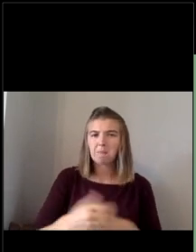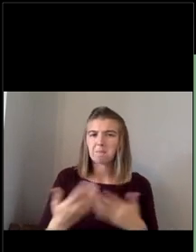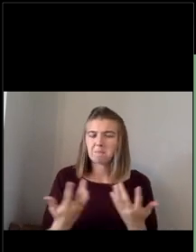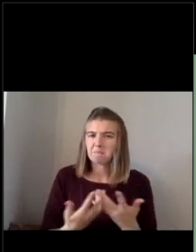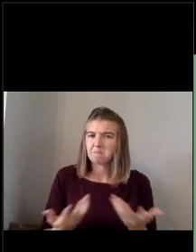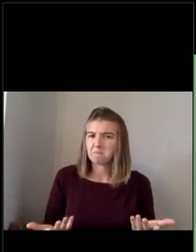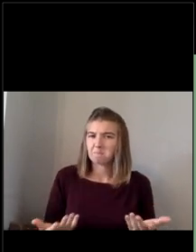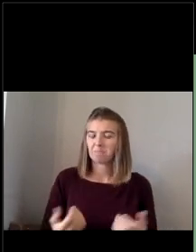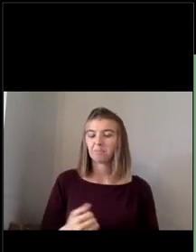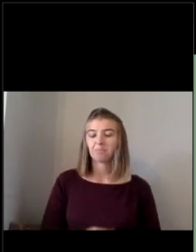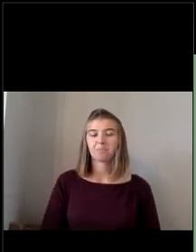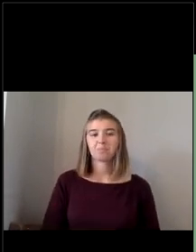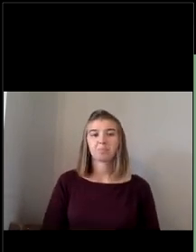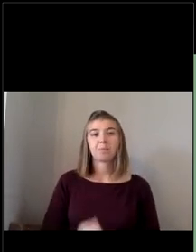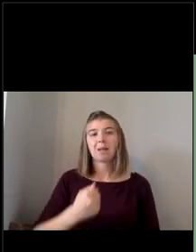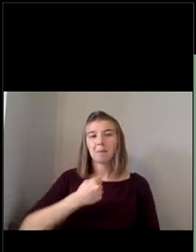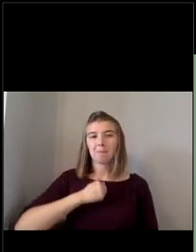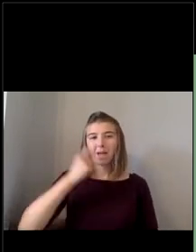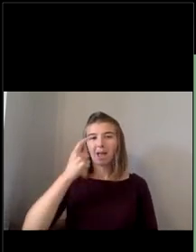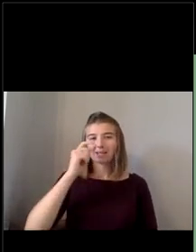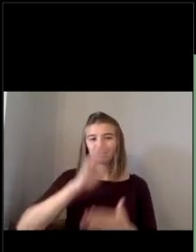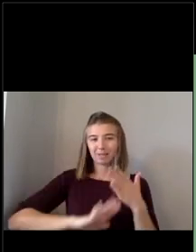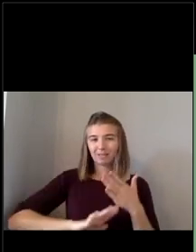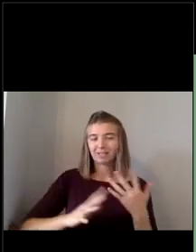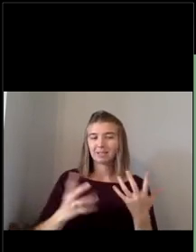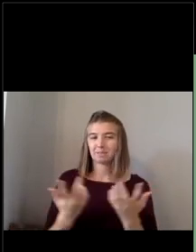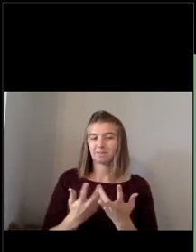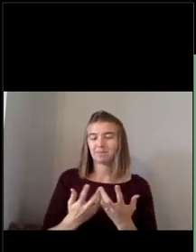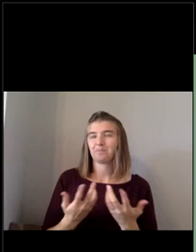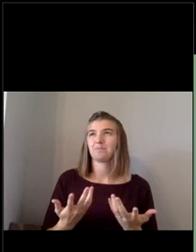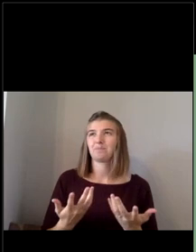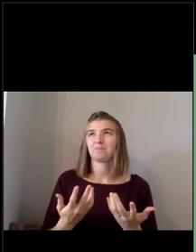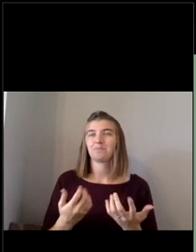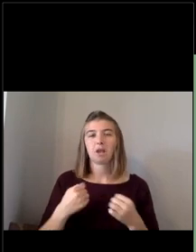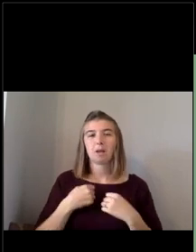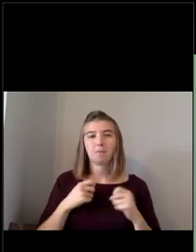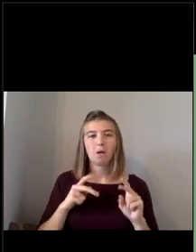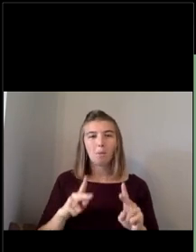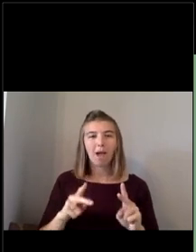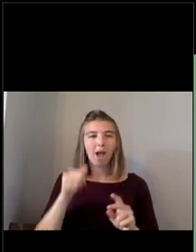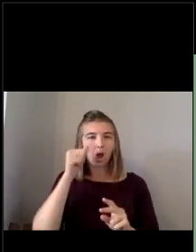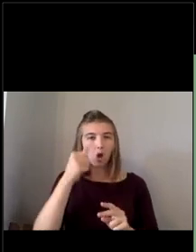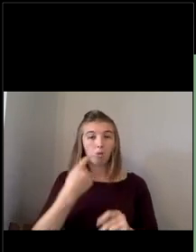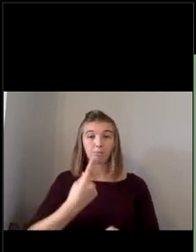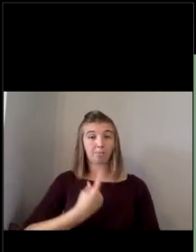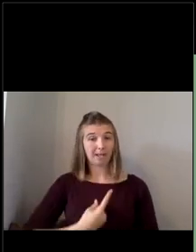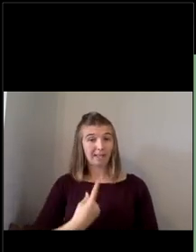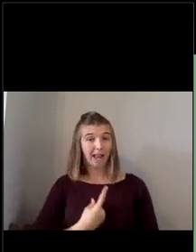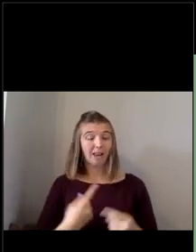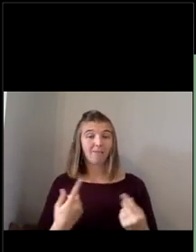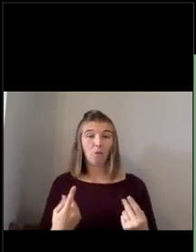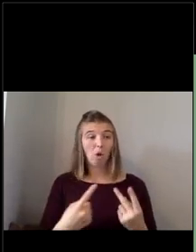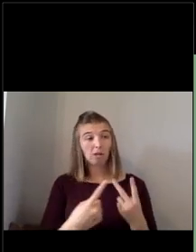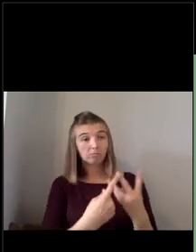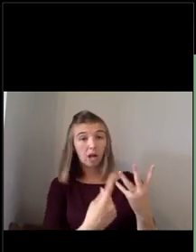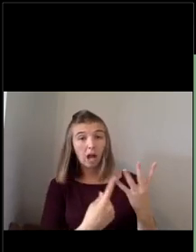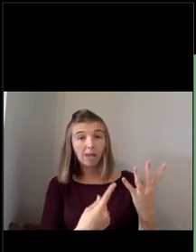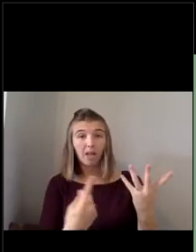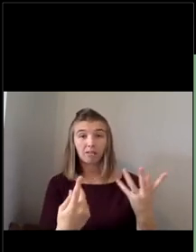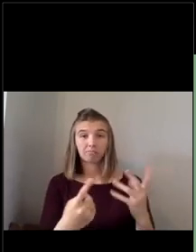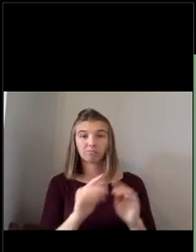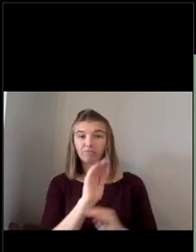overcome isolation in the workplace and the way I know people, for example, that may fall in the international student